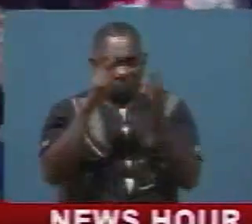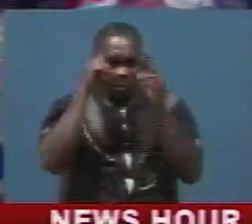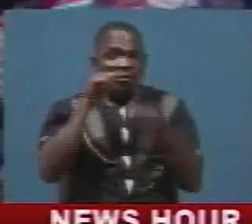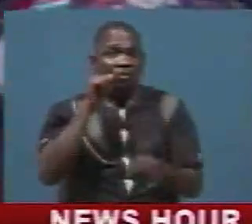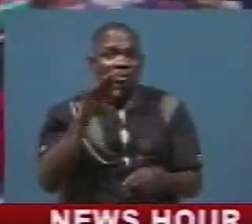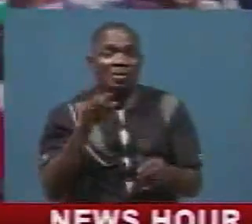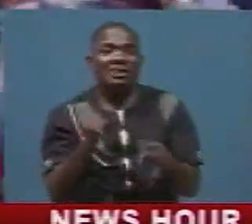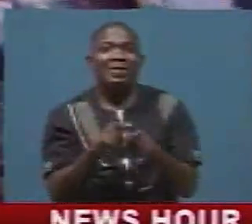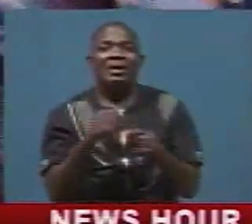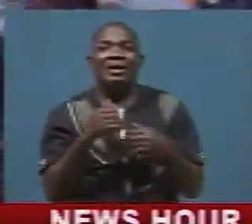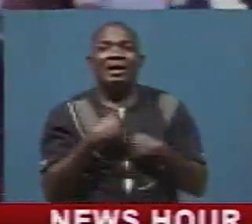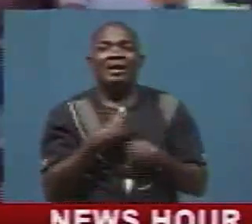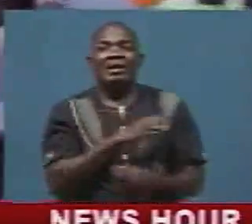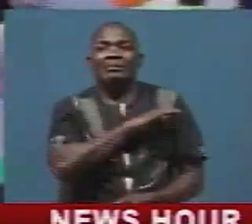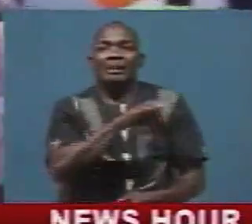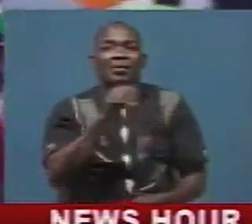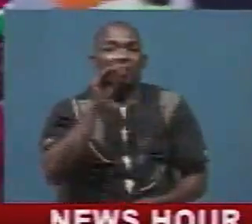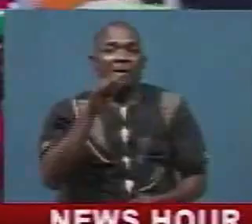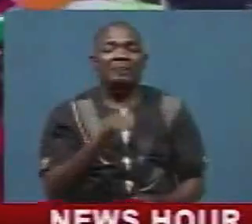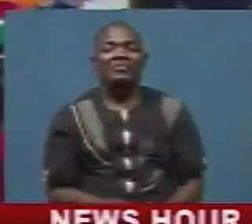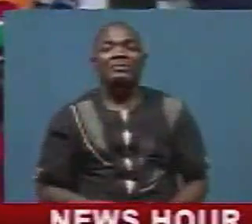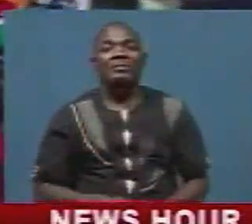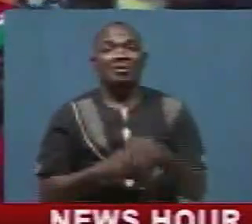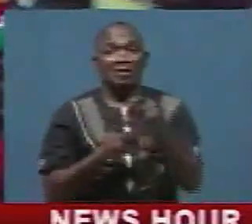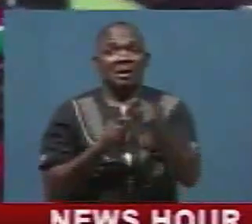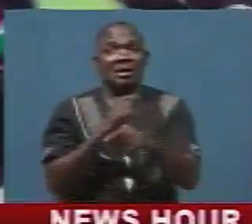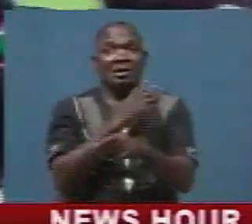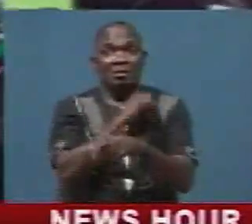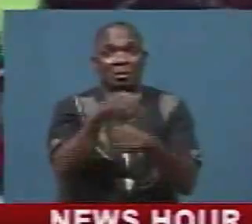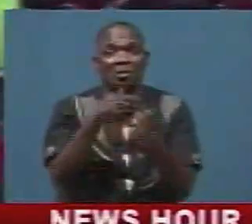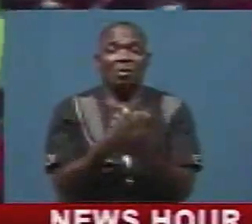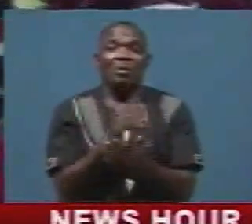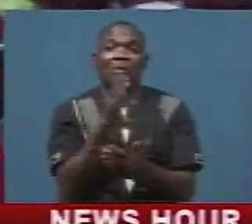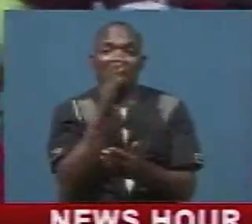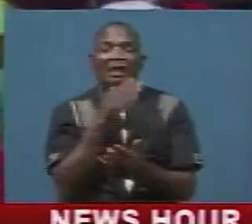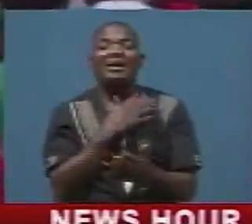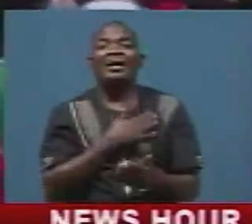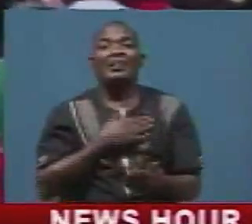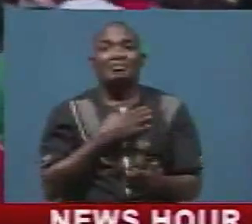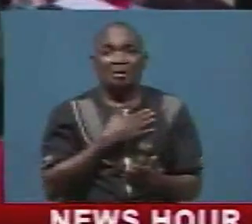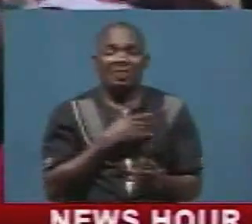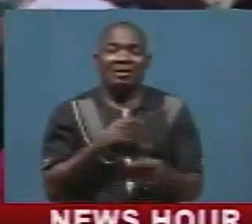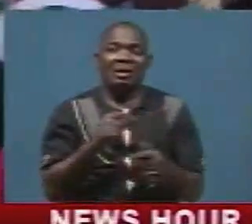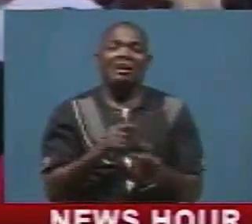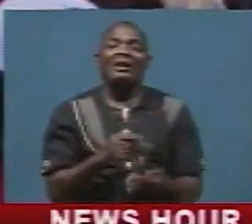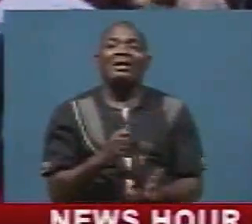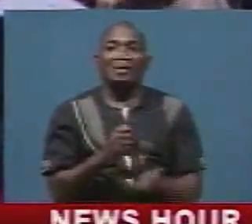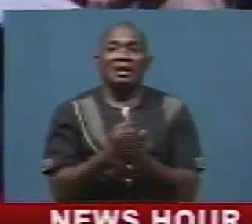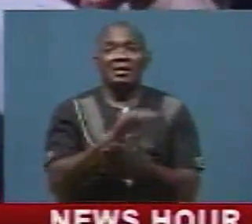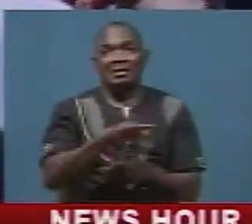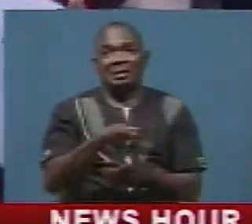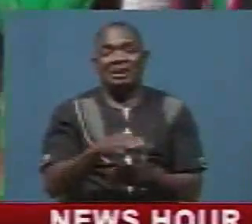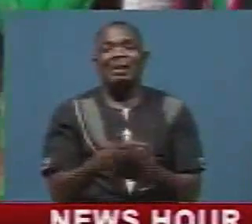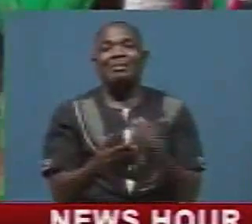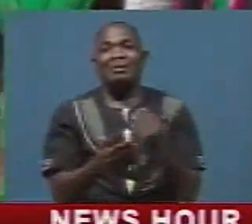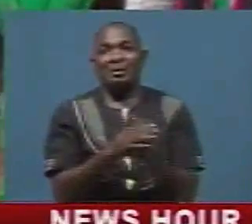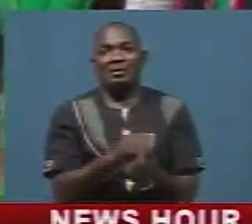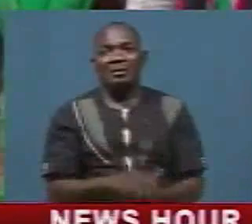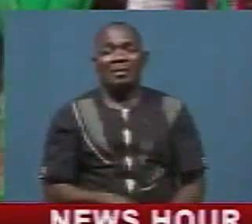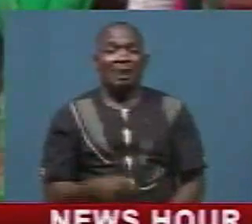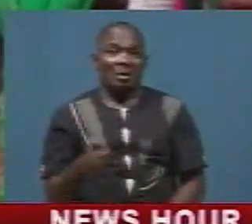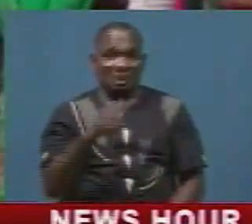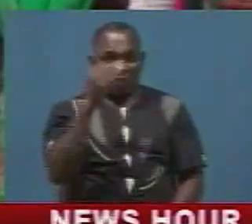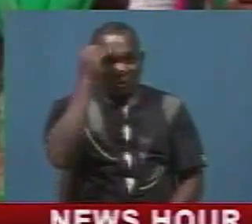women and has their empowerment at heart. She called on mothers to make the upbringing of their children a priority.